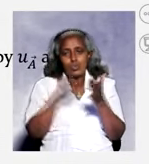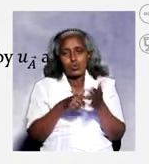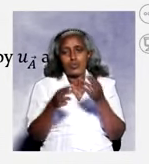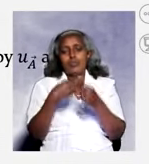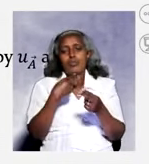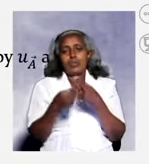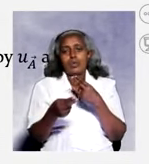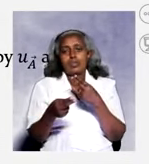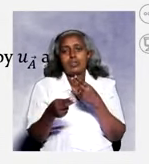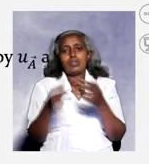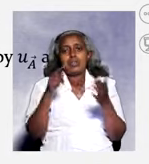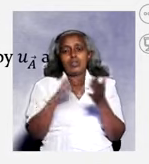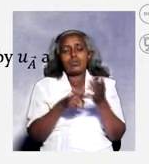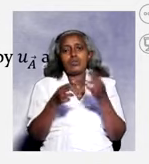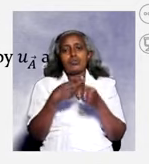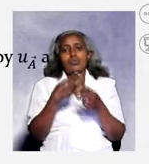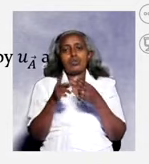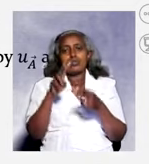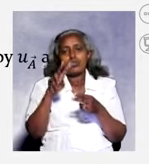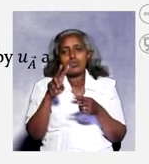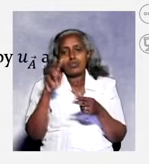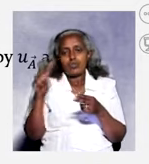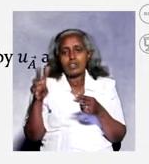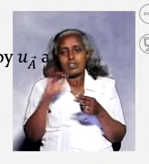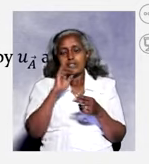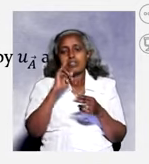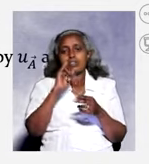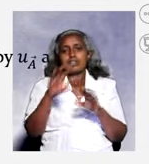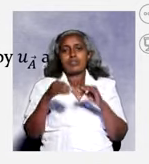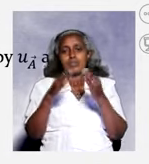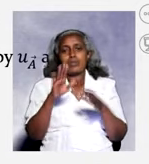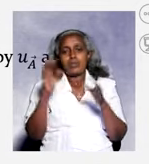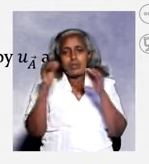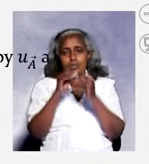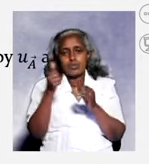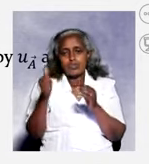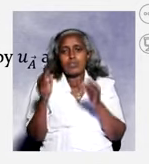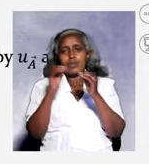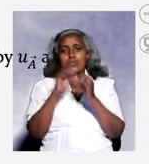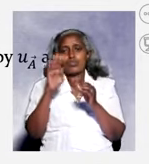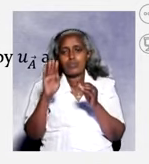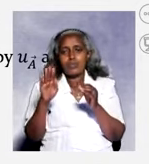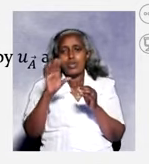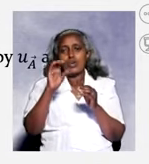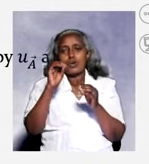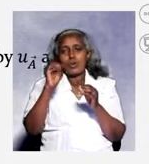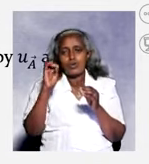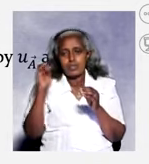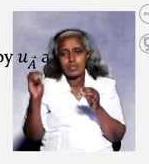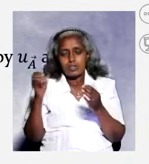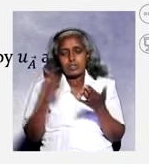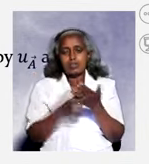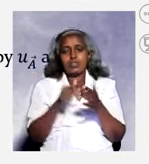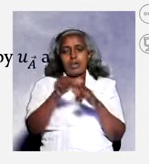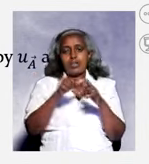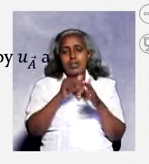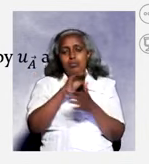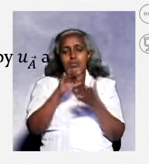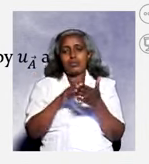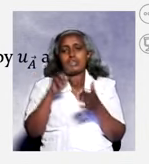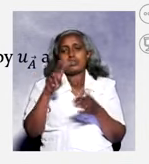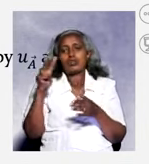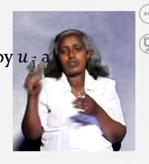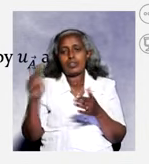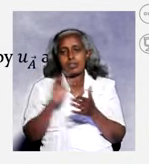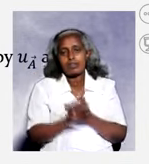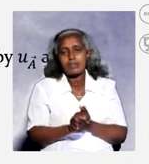product. The dot product of two vectors is given by magnitude of a, magnitude of b, cos theta, where theta is the angle between the two